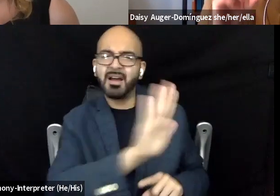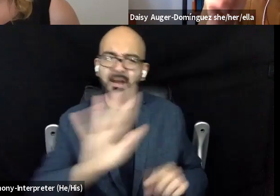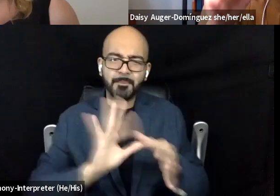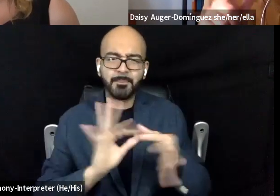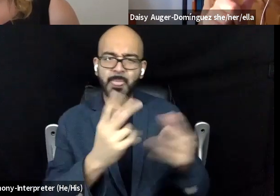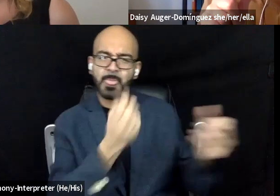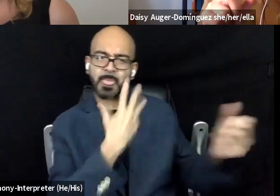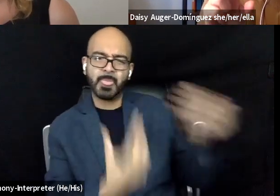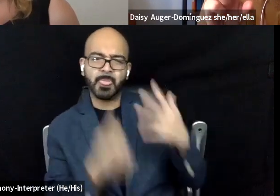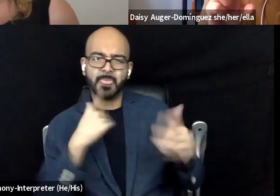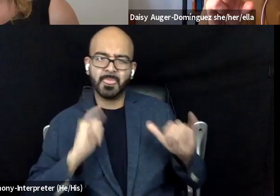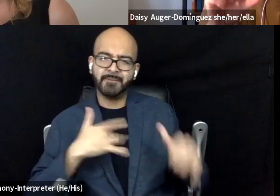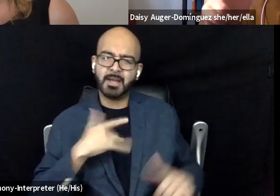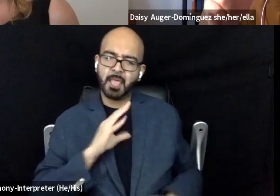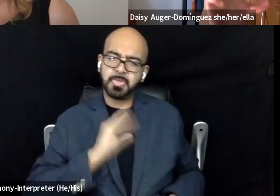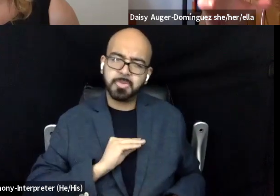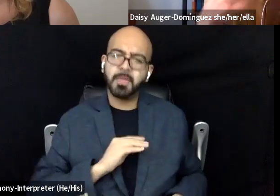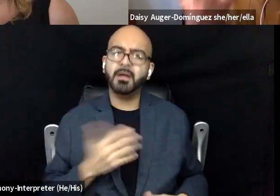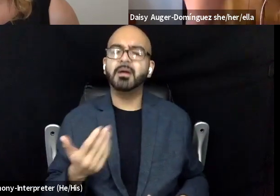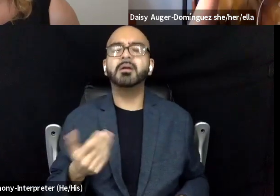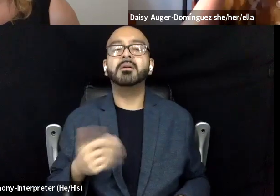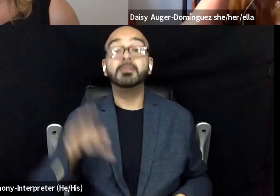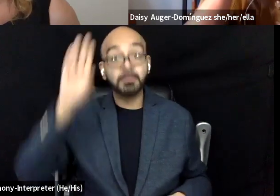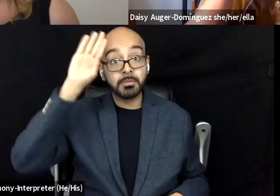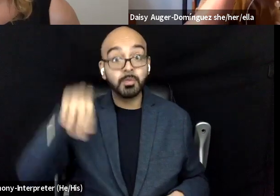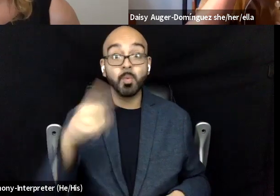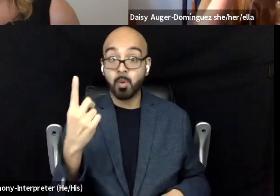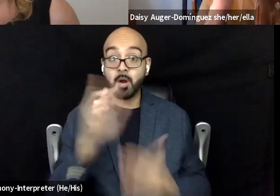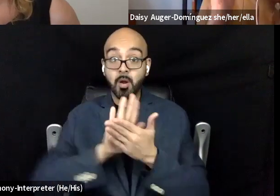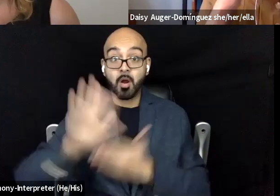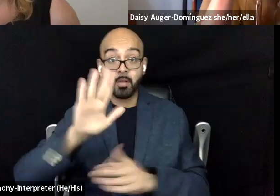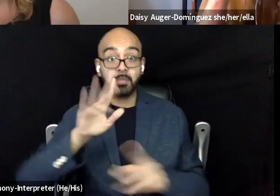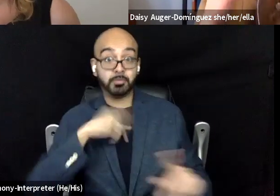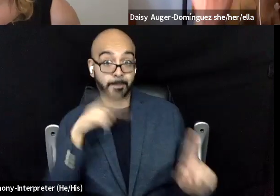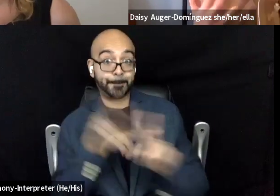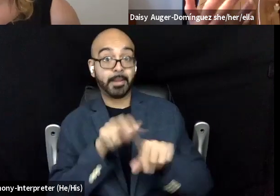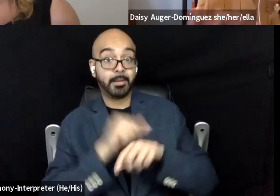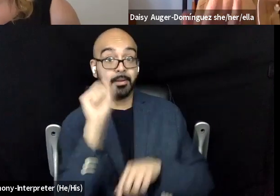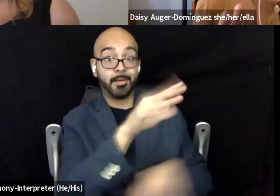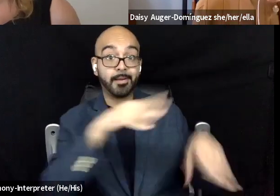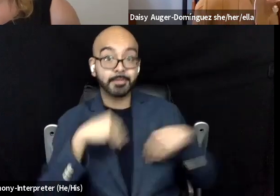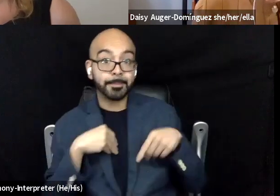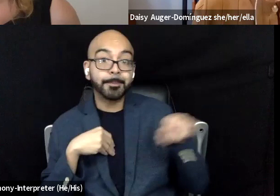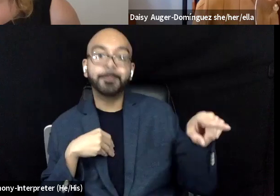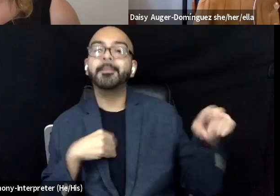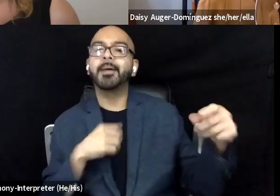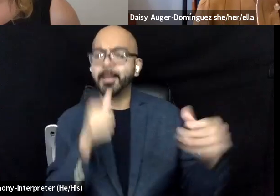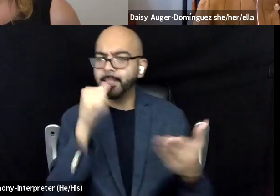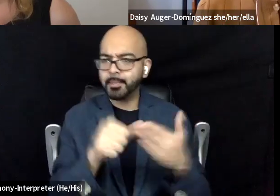getting accepted into one of the colleges that I did and getting a letter inviting me to go to a summer